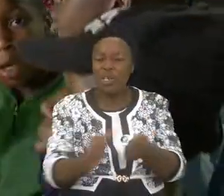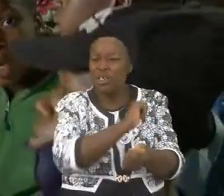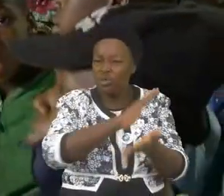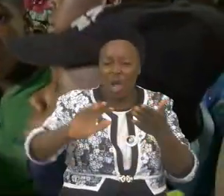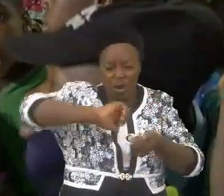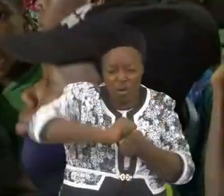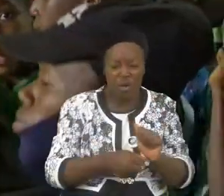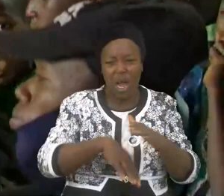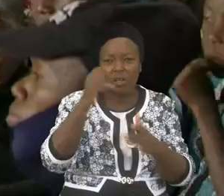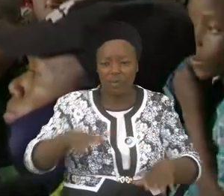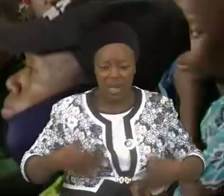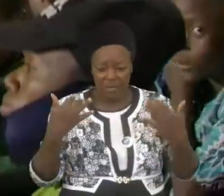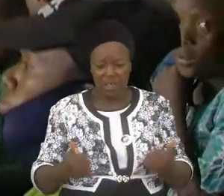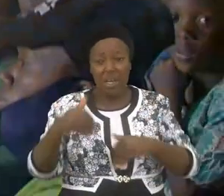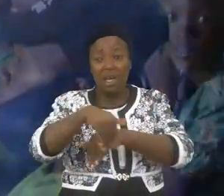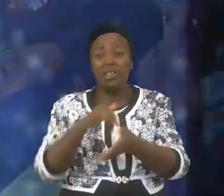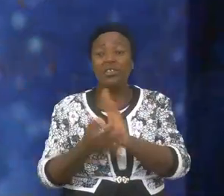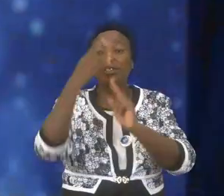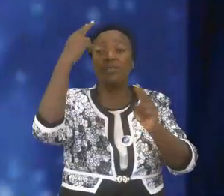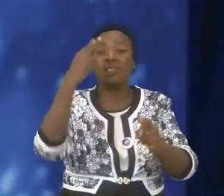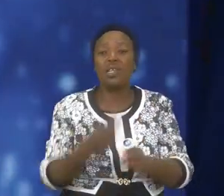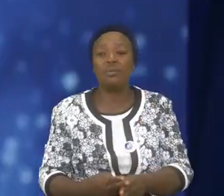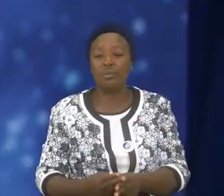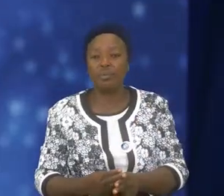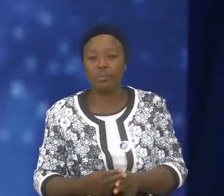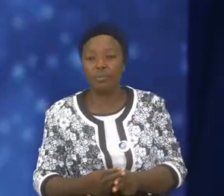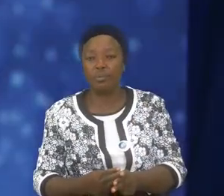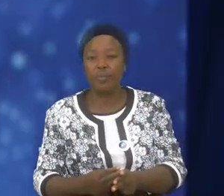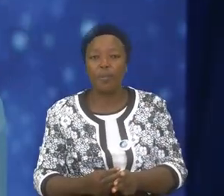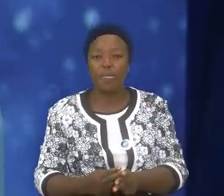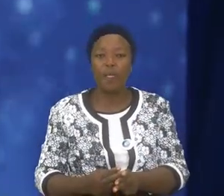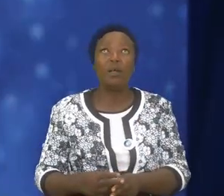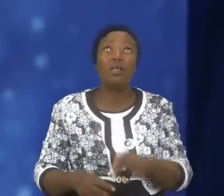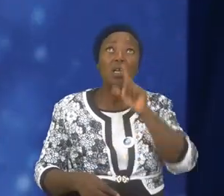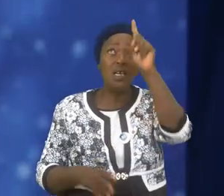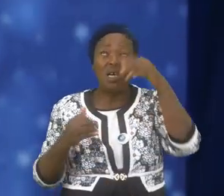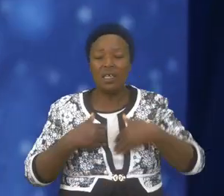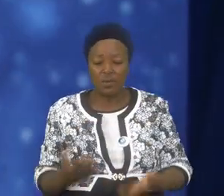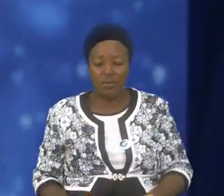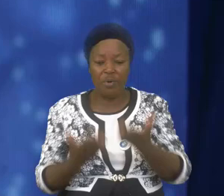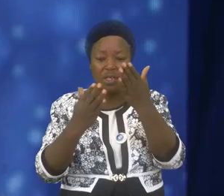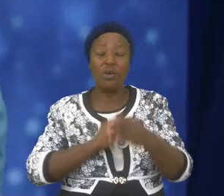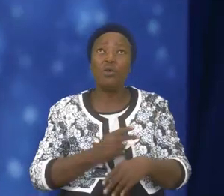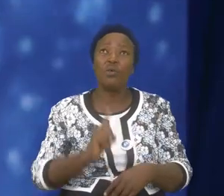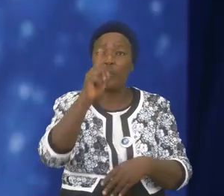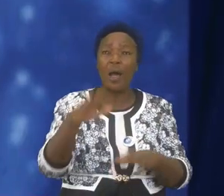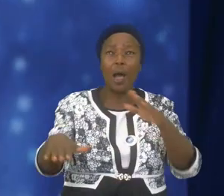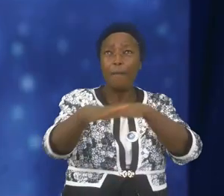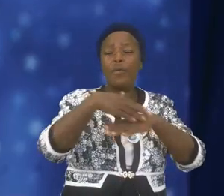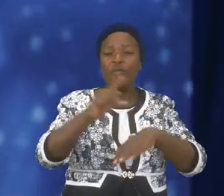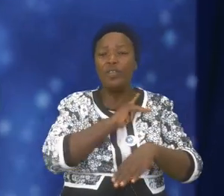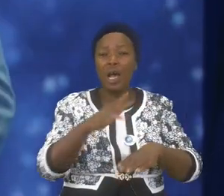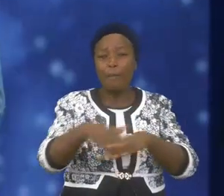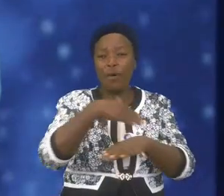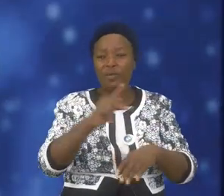He has raised us up above the kingdom of disease and defilement and